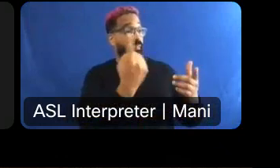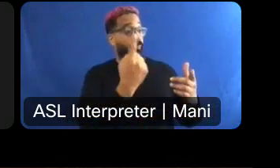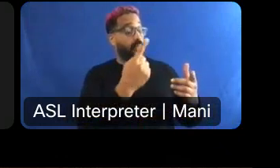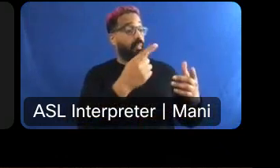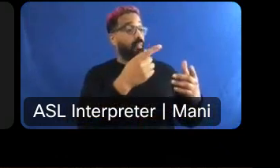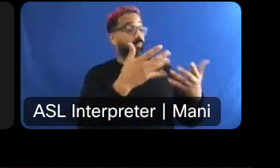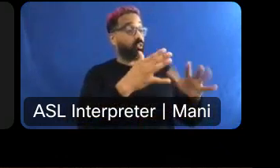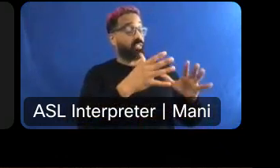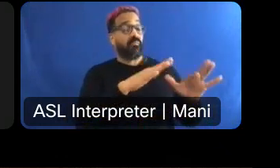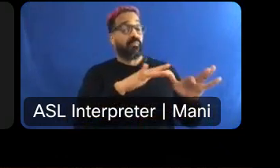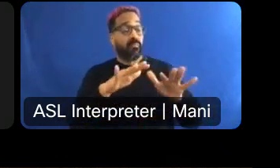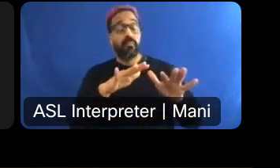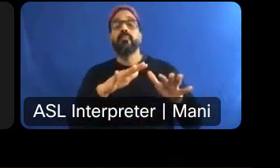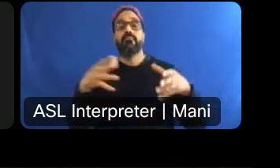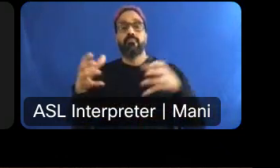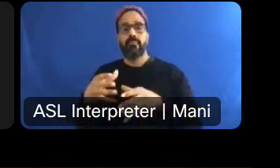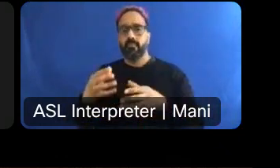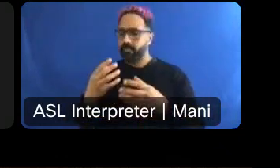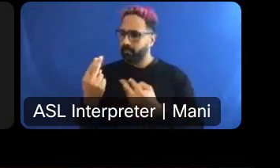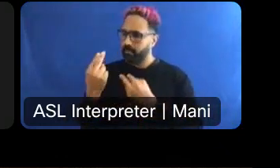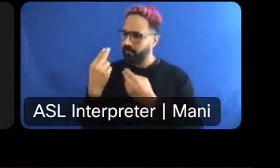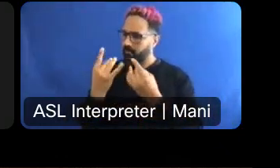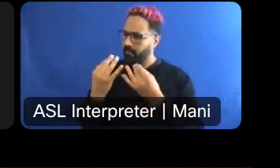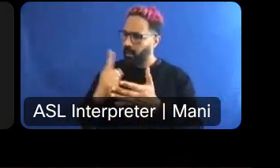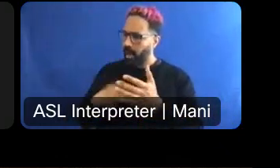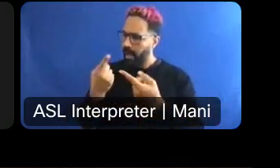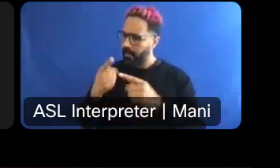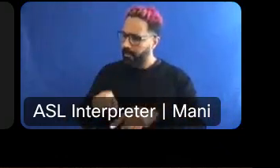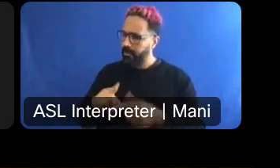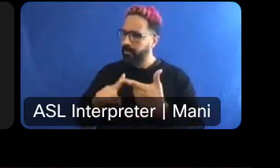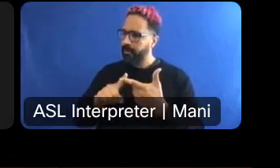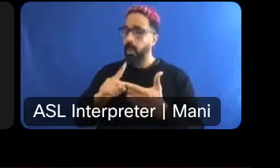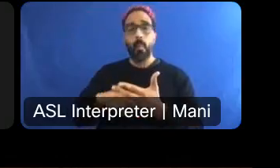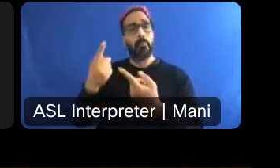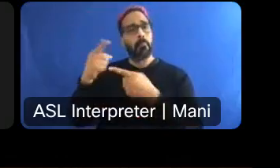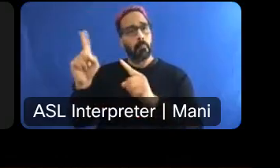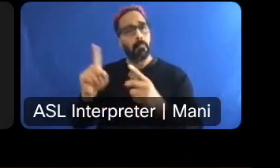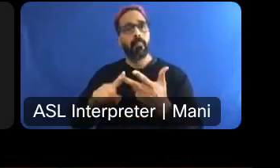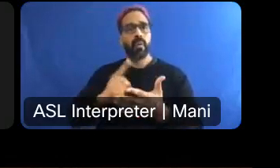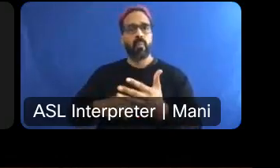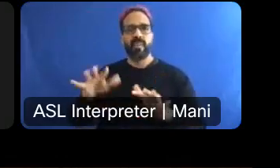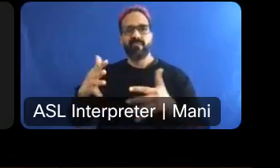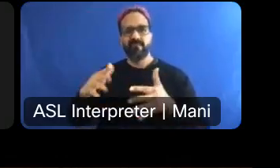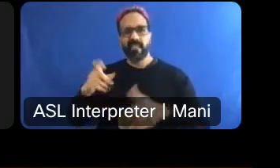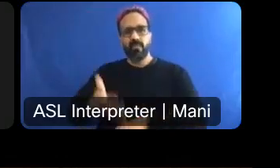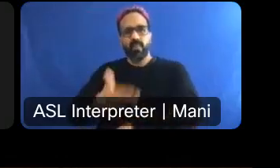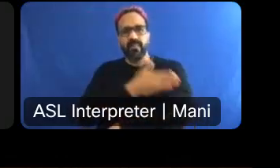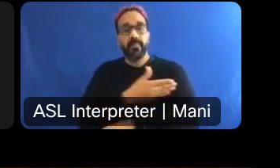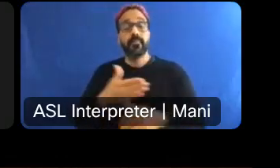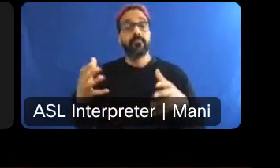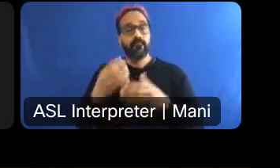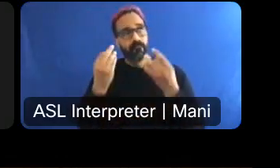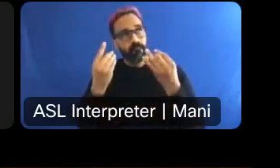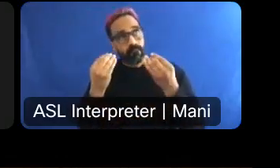what happened, what was effective, and what we would change for next time. For the context of mental health and partner-inflicted